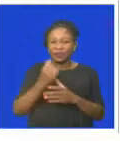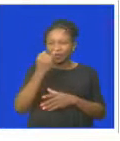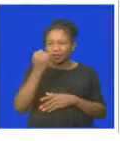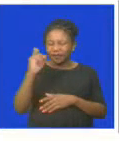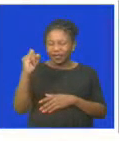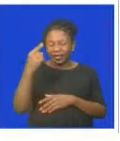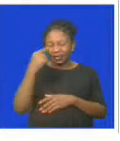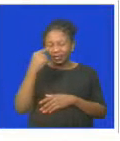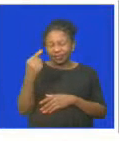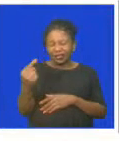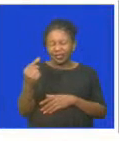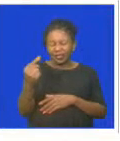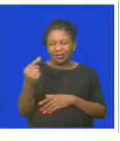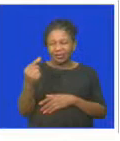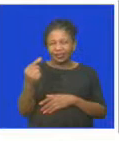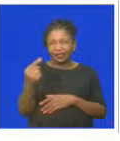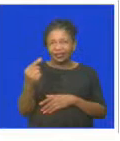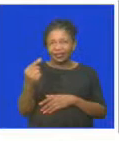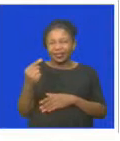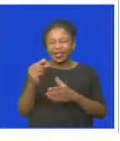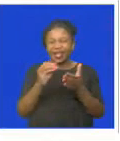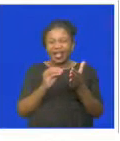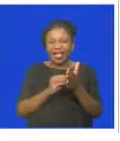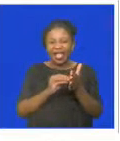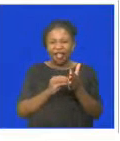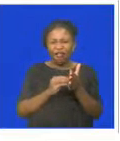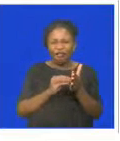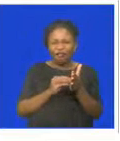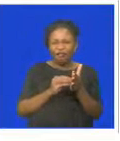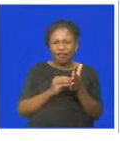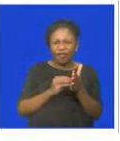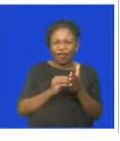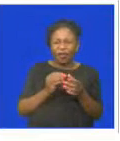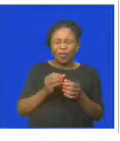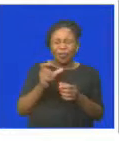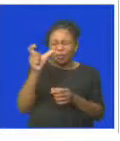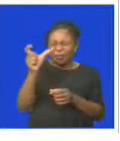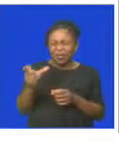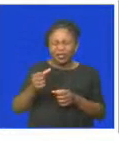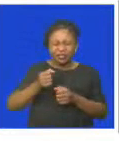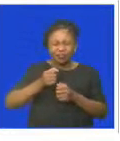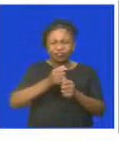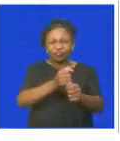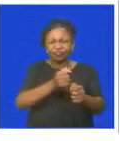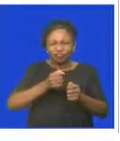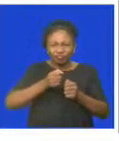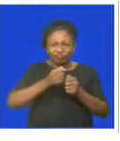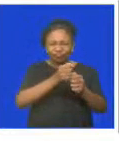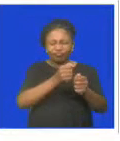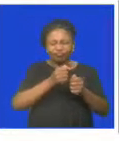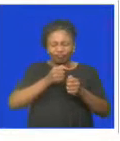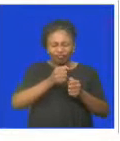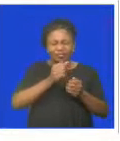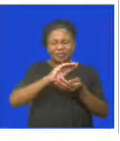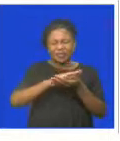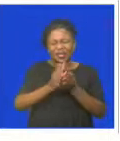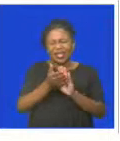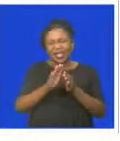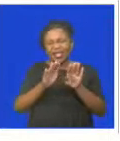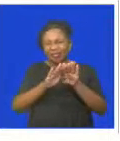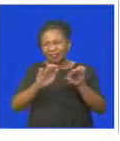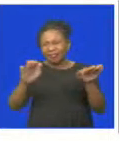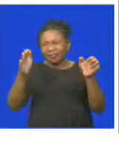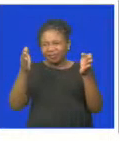see table, some chairs. Those things are made by a